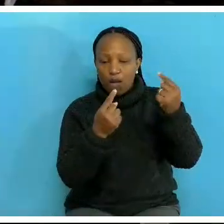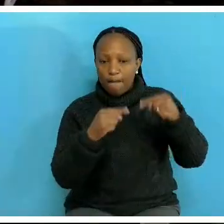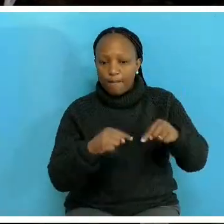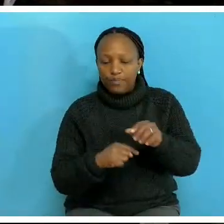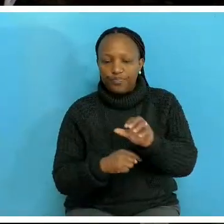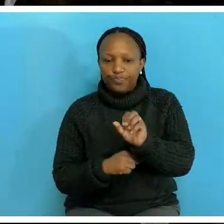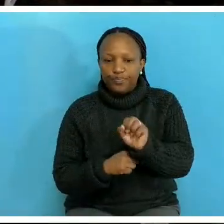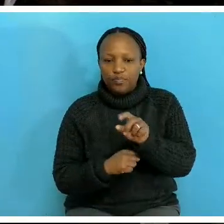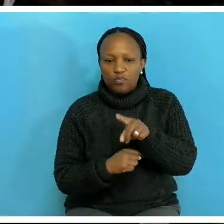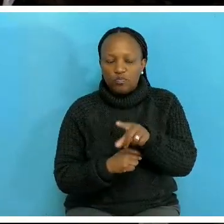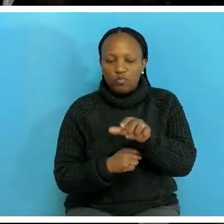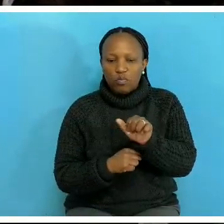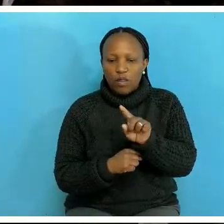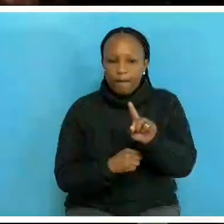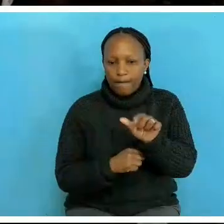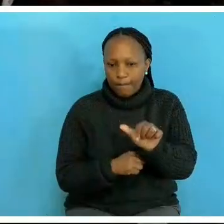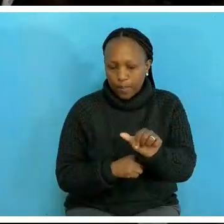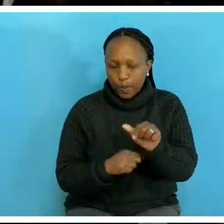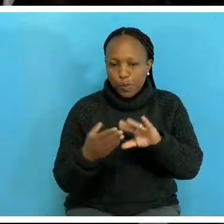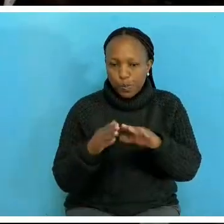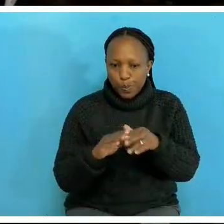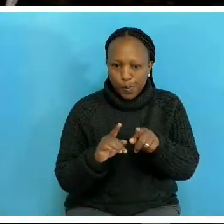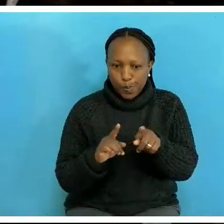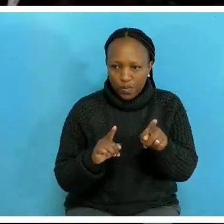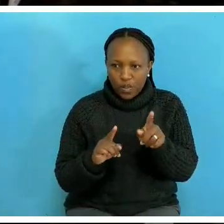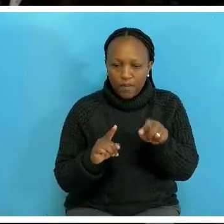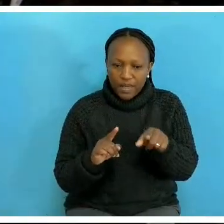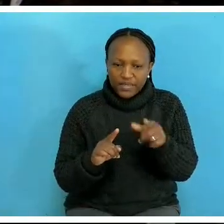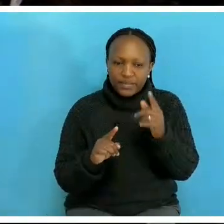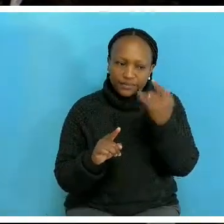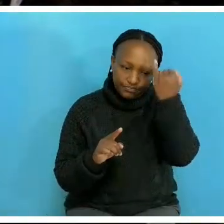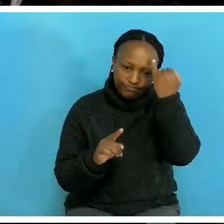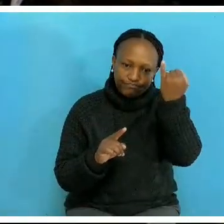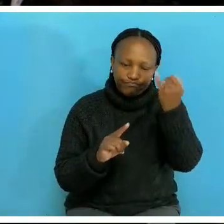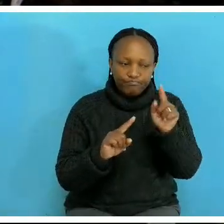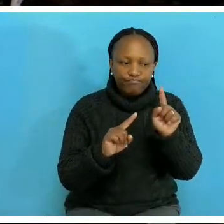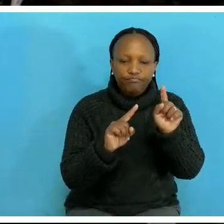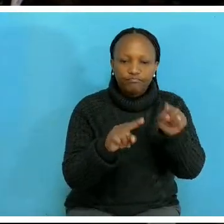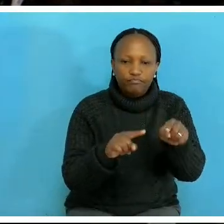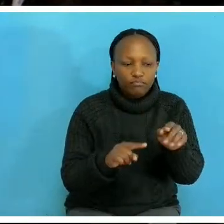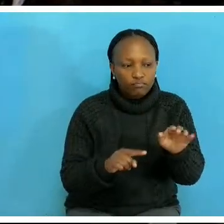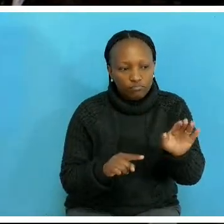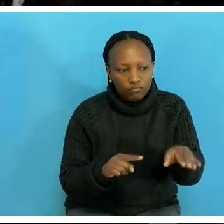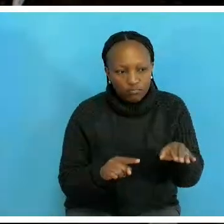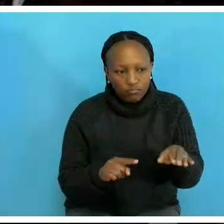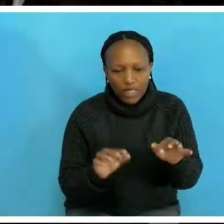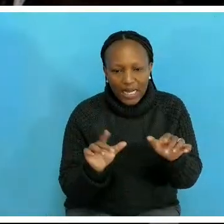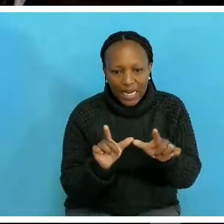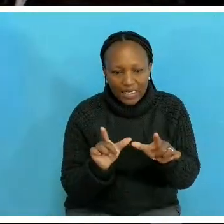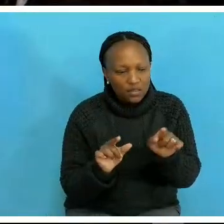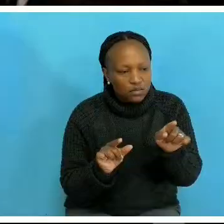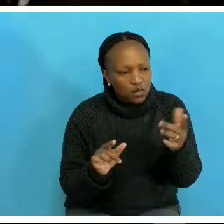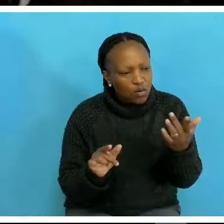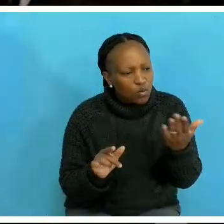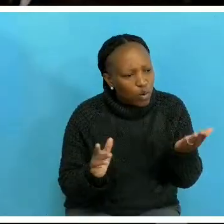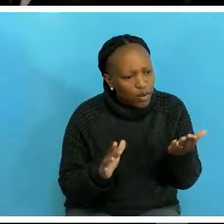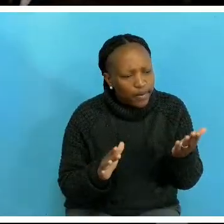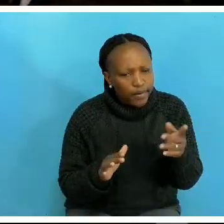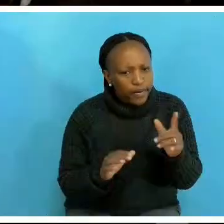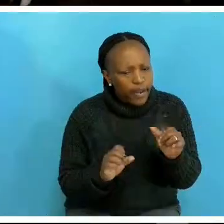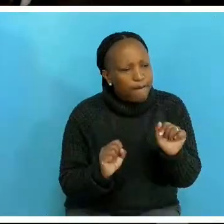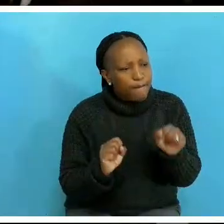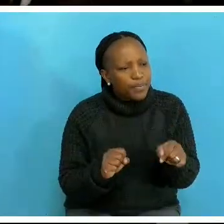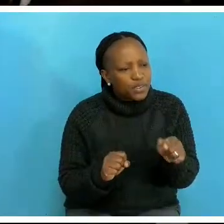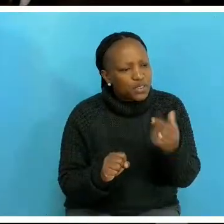always had to take the initiative to go around and ask the guy, listen here, where's your license? Who give you permission to trade